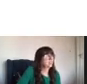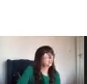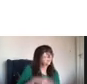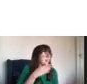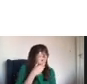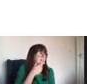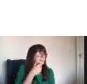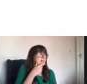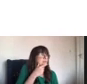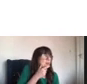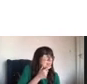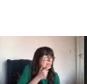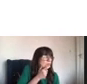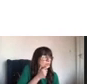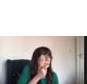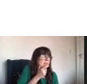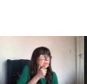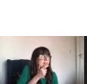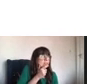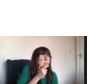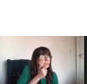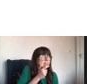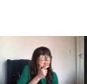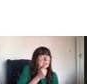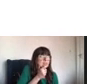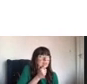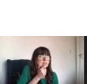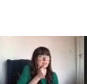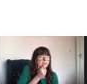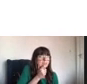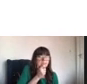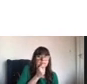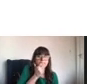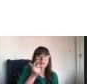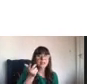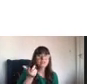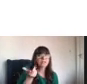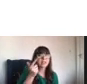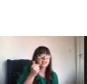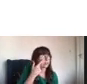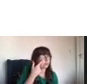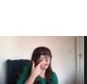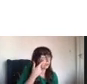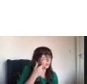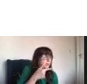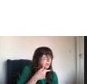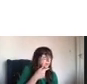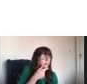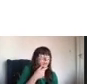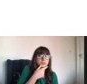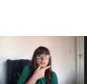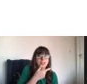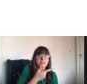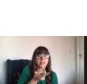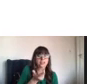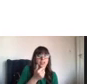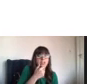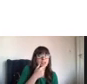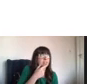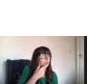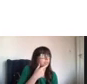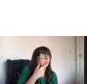And here, that made sense to me, that resonated with me, and it made a lot of sense. Fraser also gives some examples.